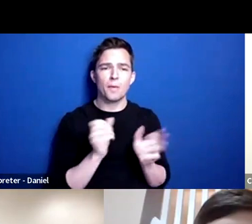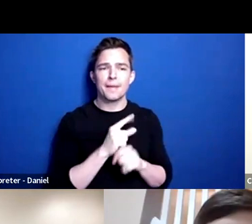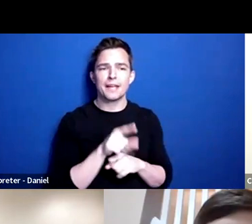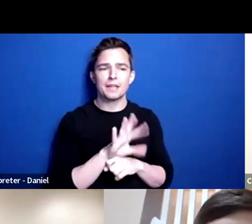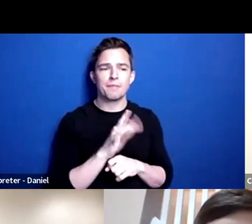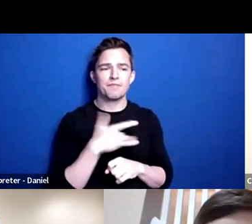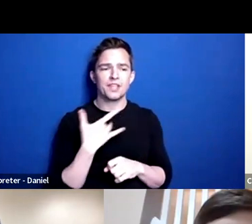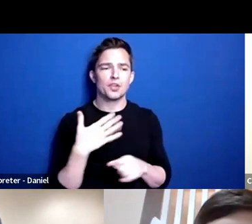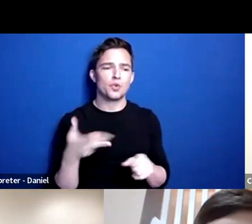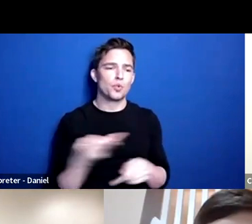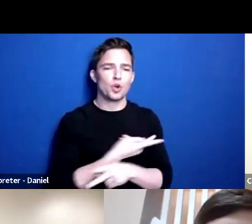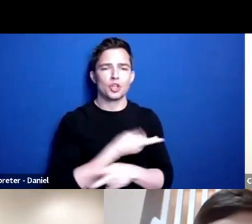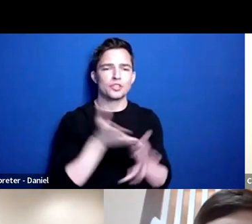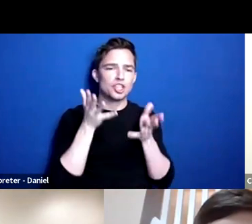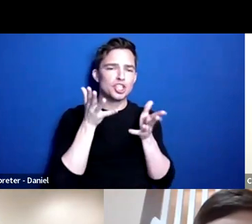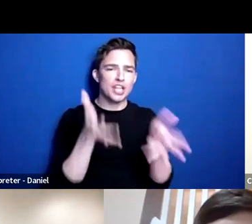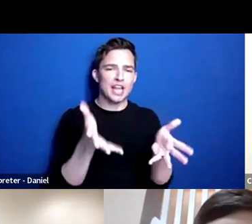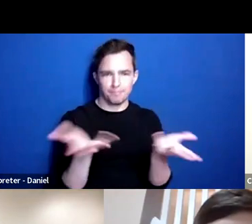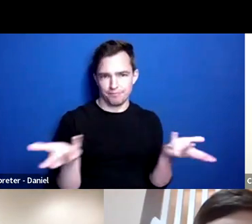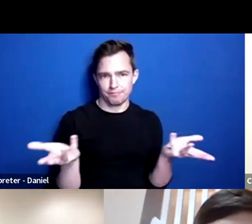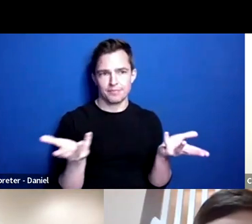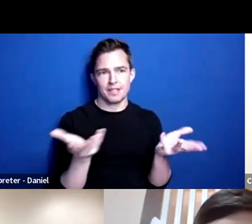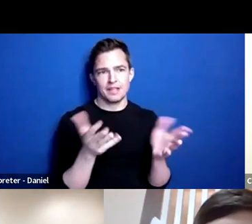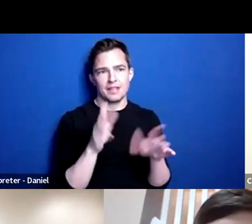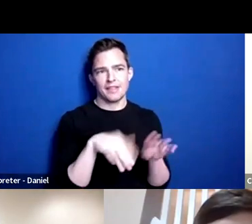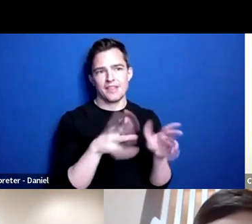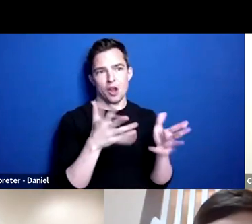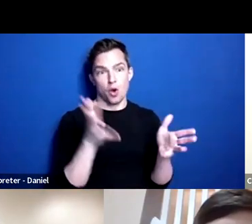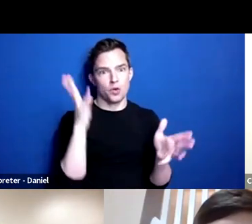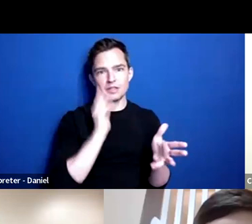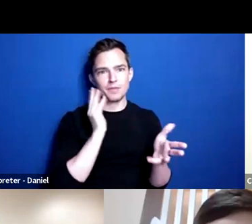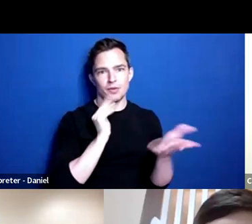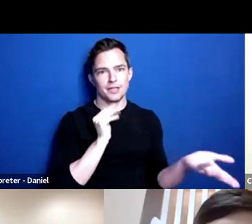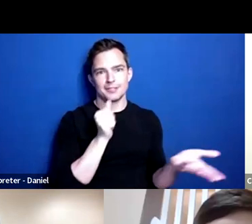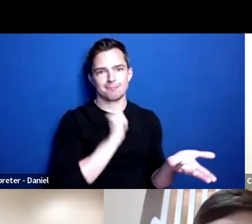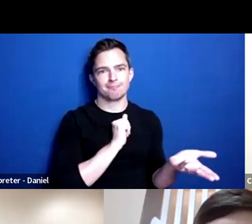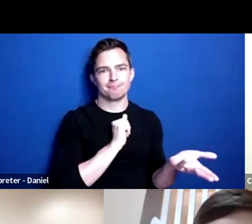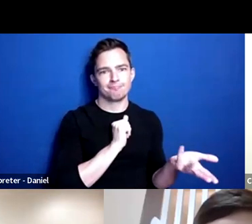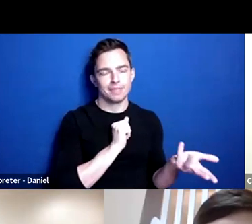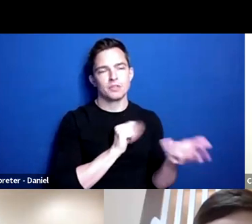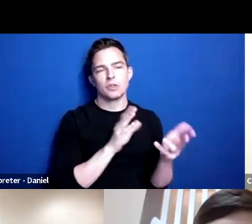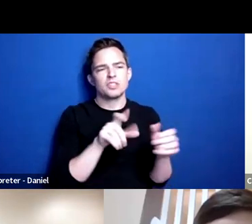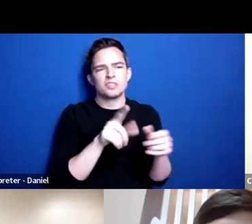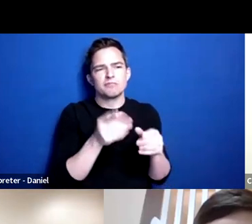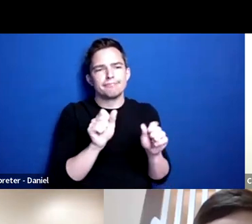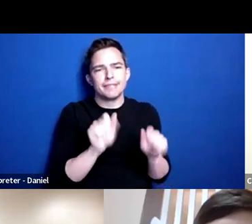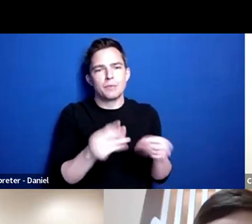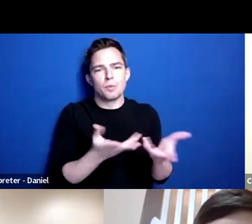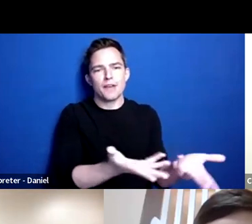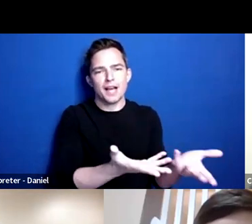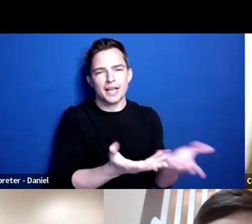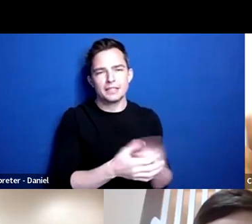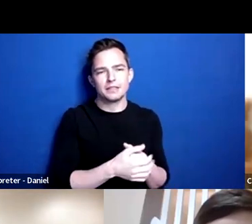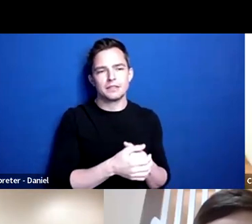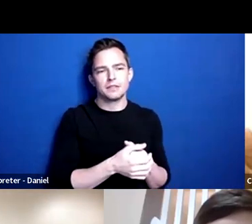feel more shame than they already were experiencing. Just being able to provide